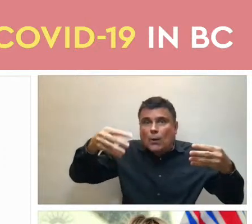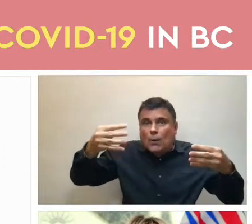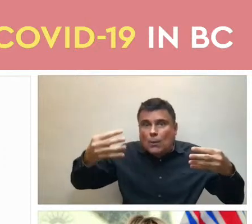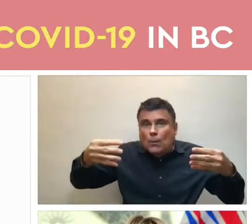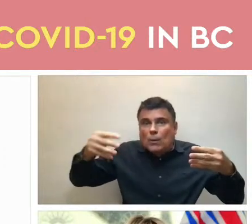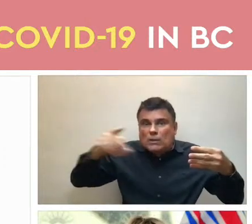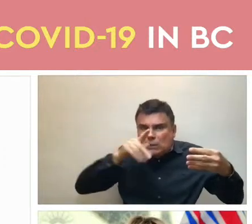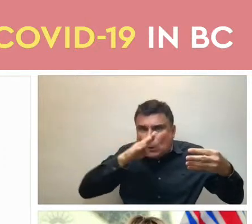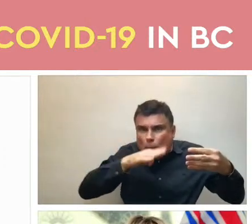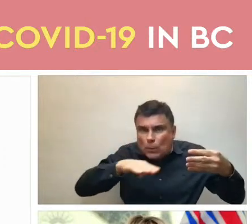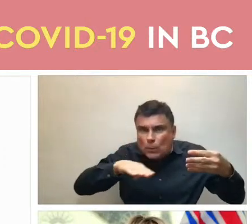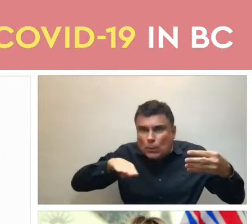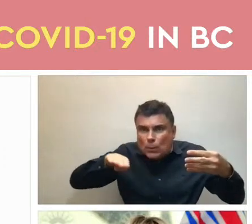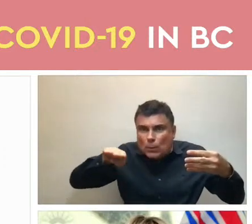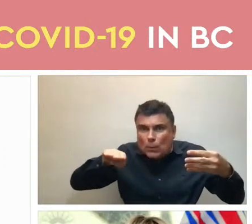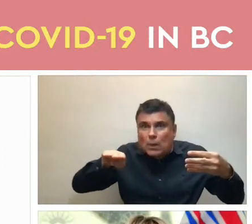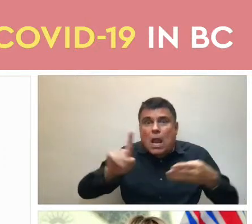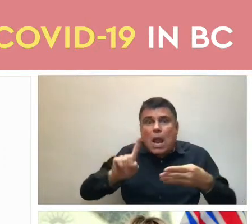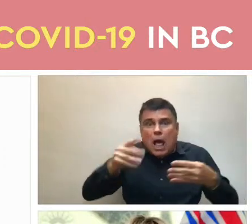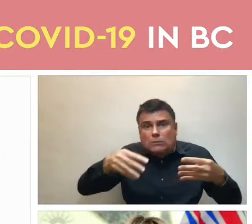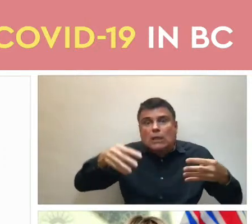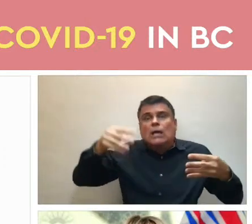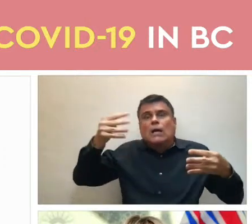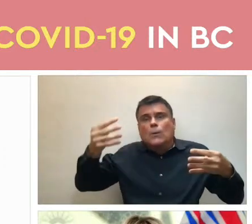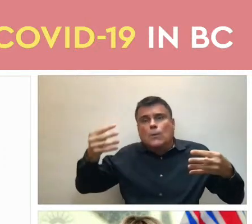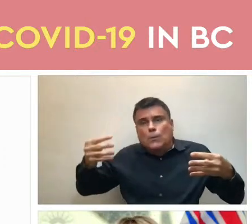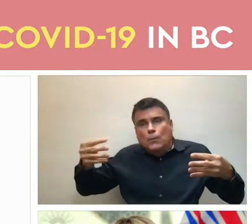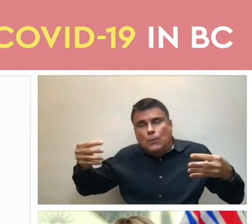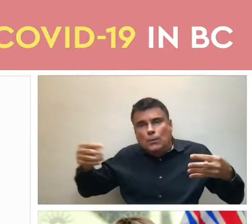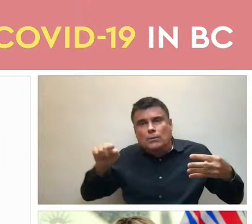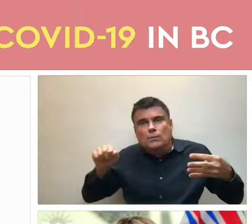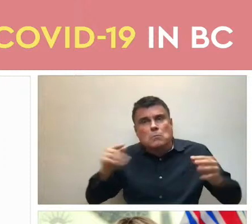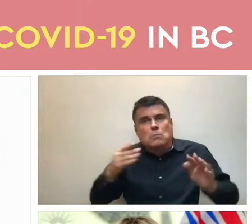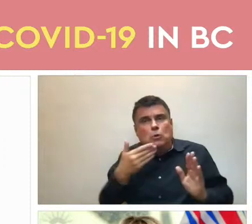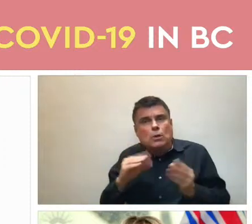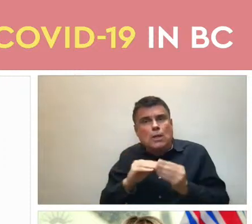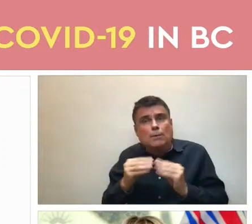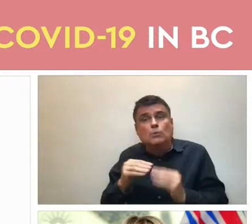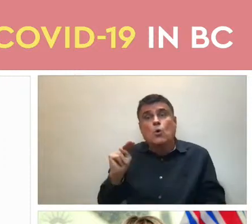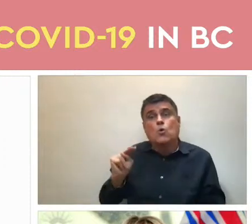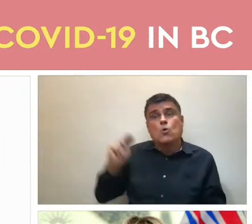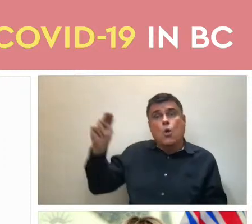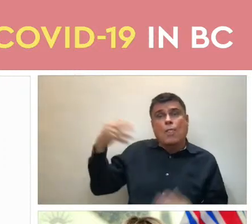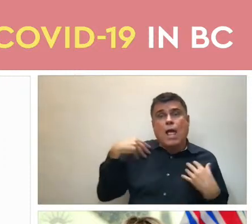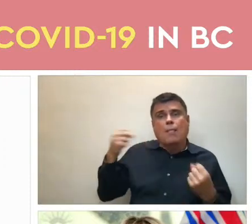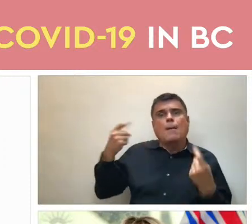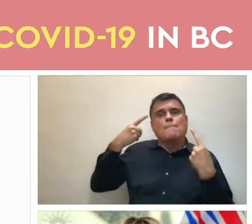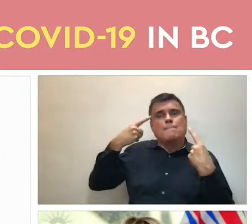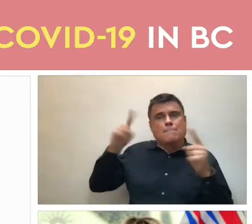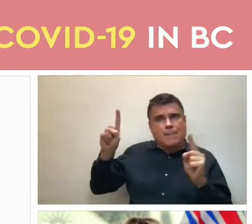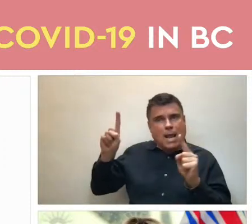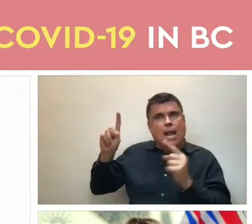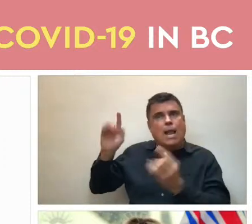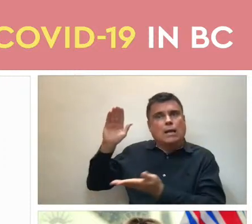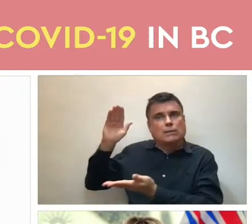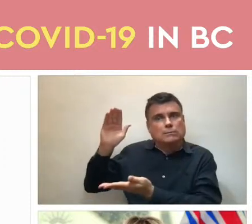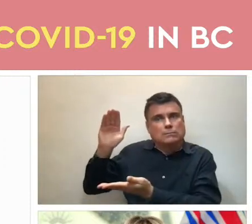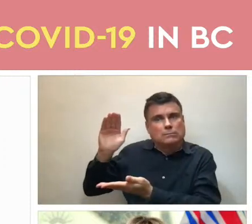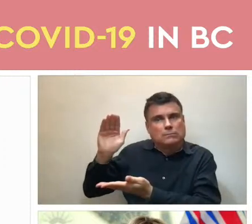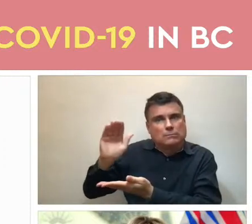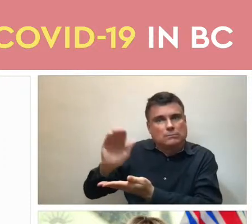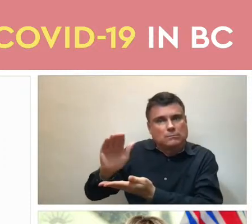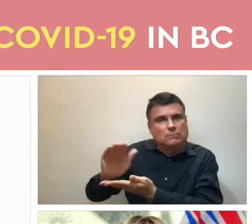so. And we have seen a dramatic decrease in northern health finally in this last few weeks. Where we've seen